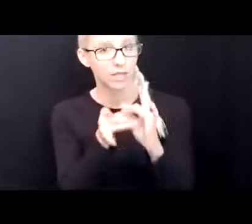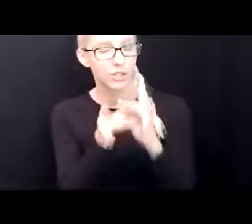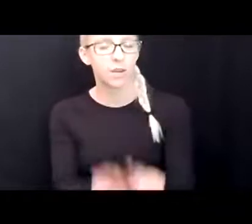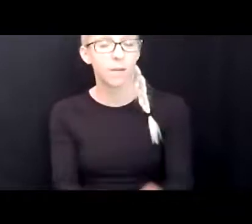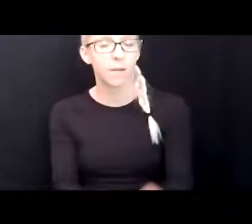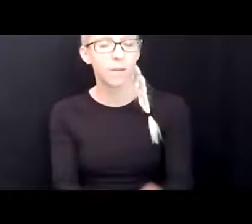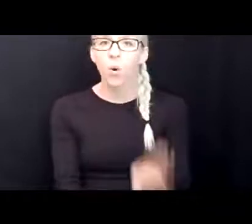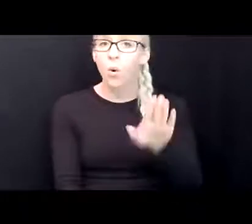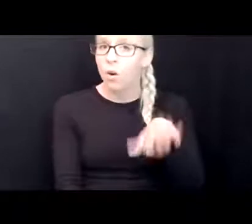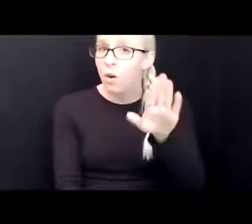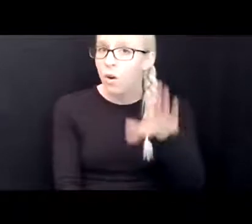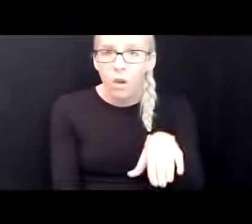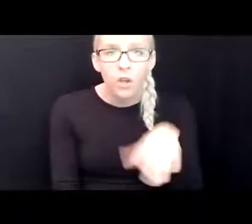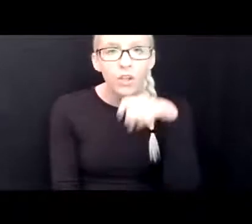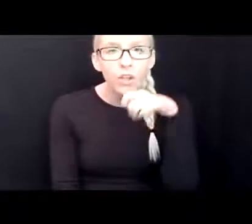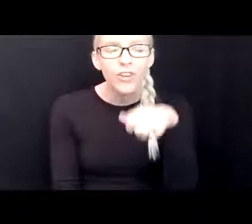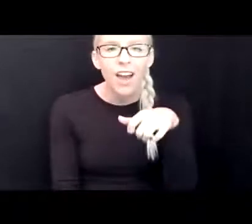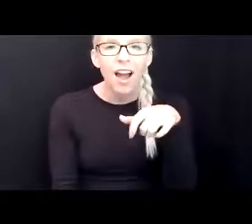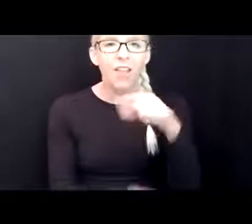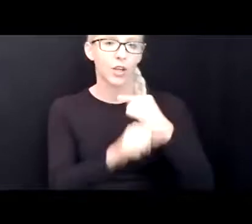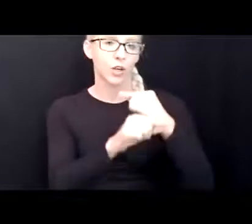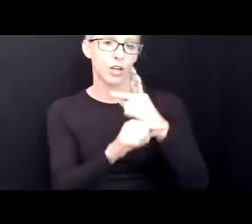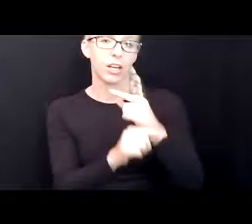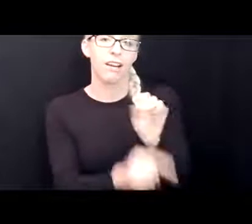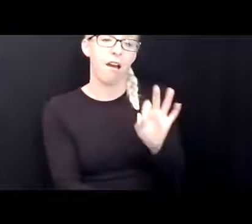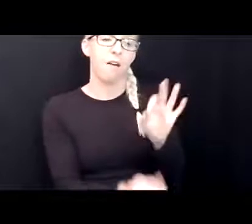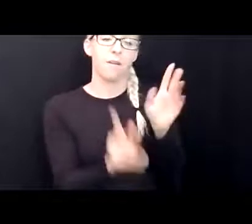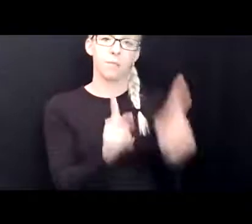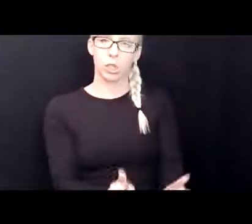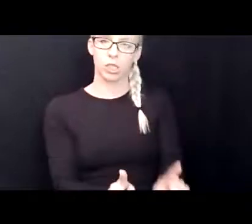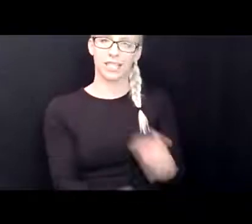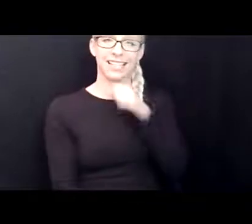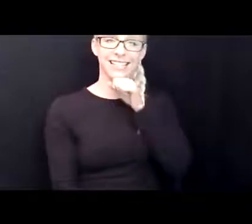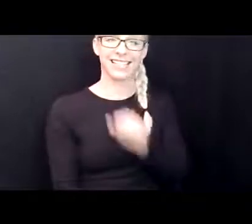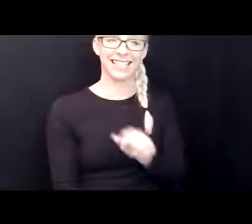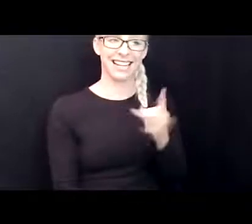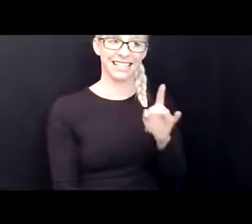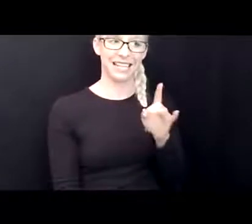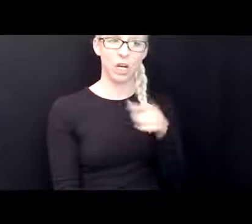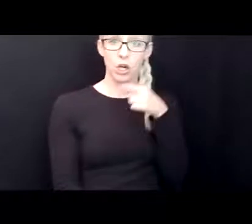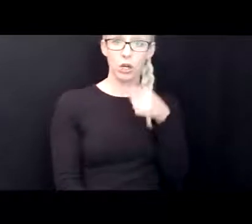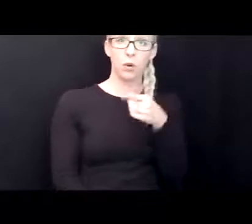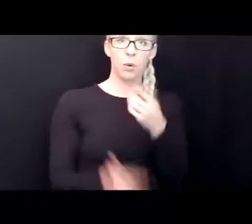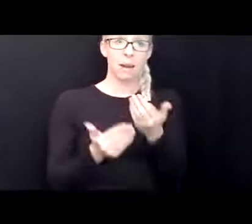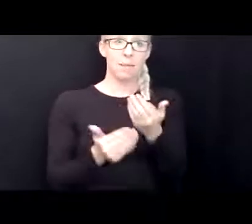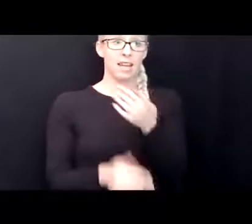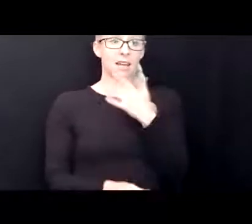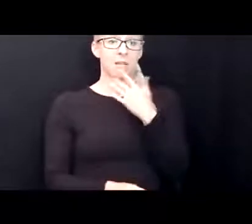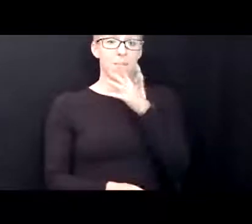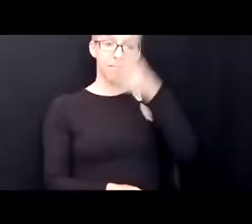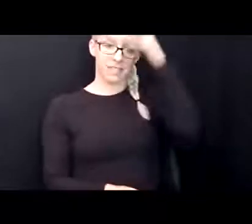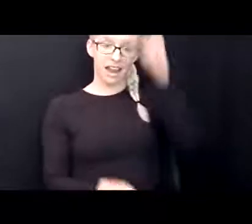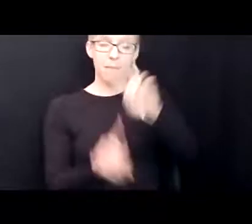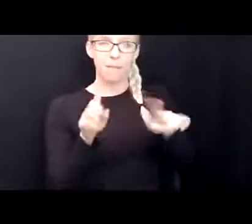not automatically the guardian then of someone that's 18. Just because you were the parent the day before does not mean then you